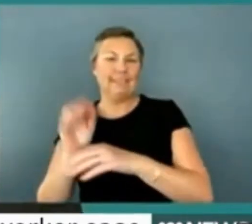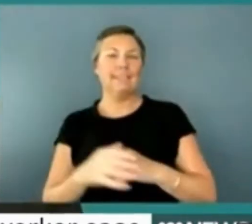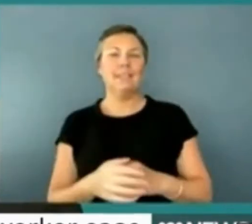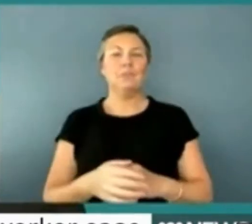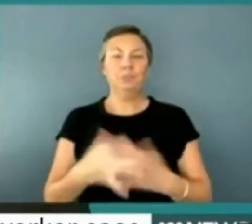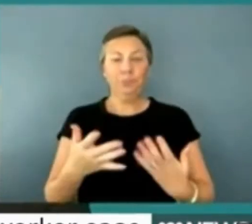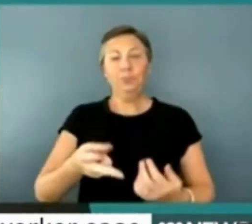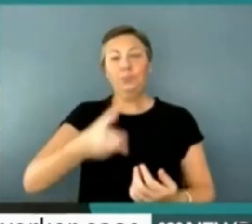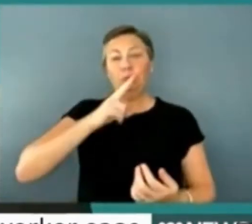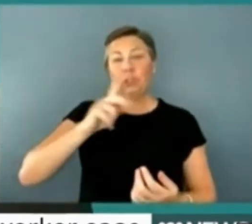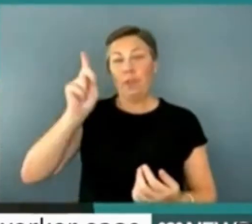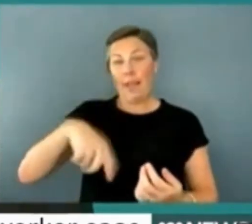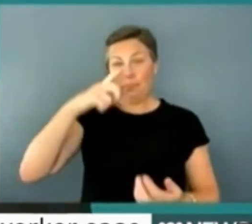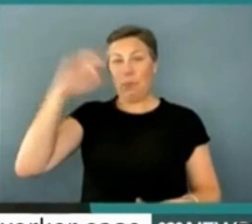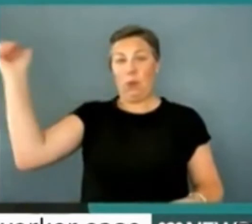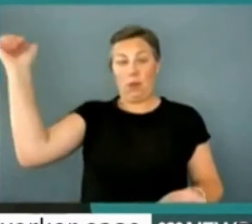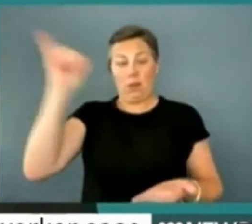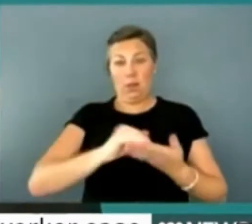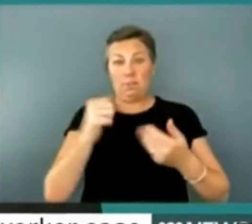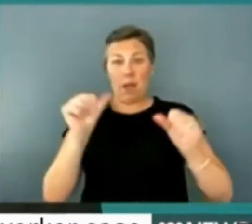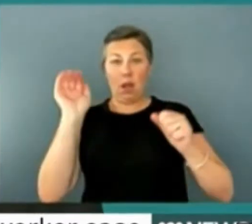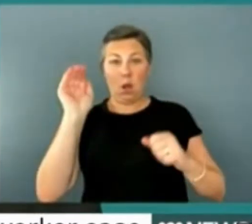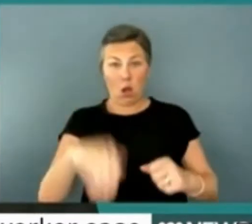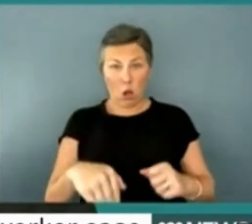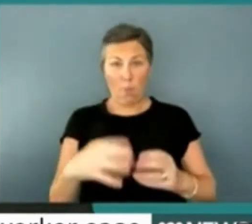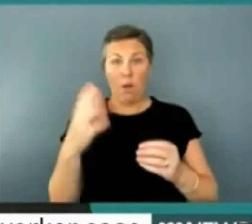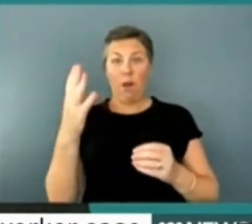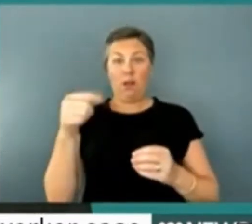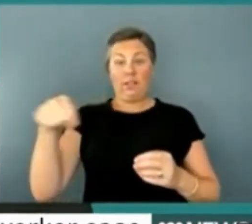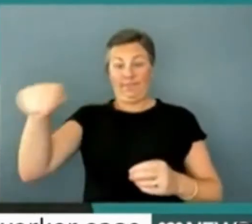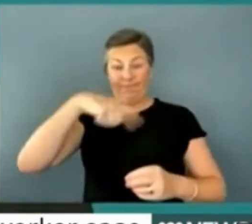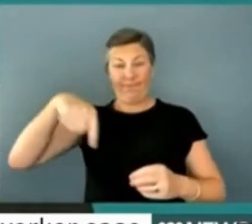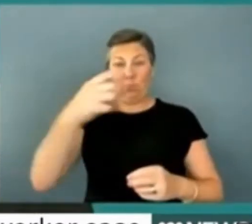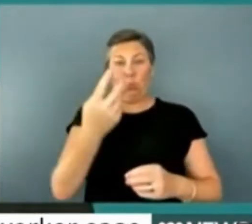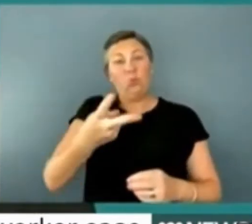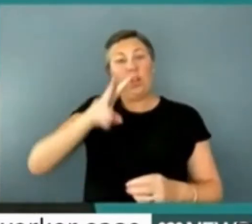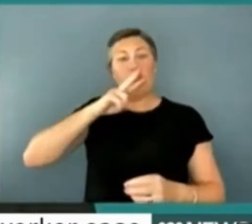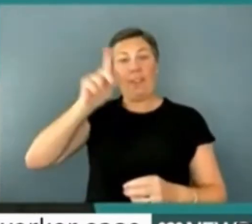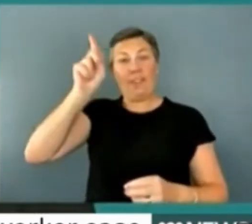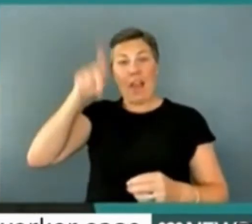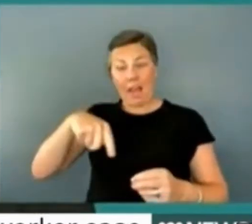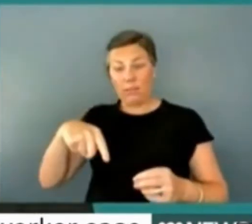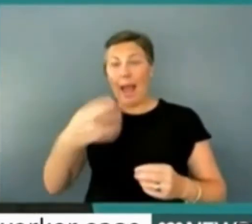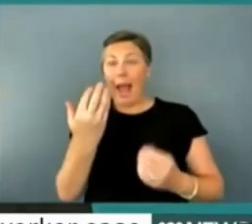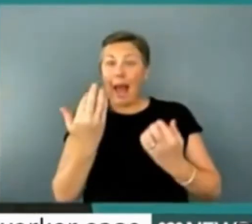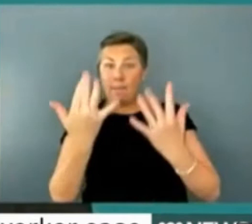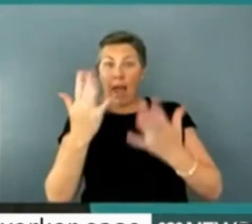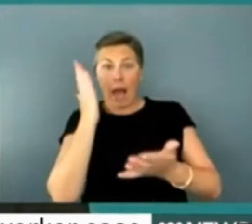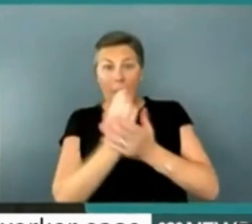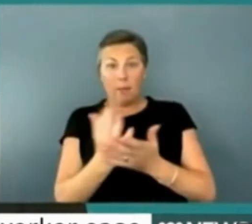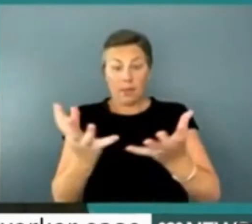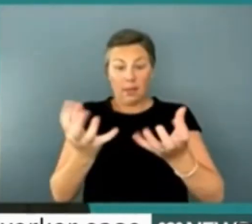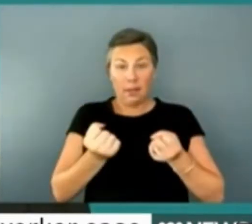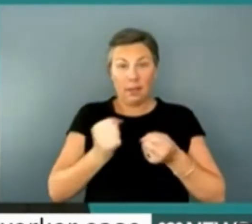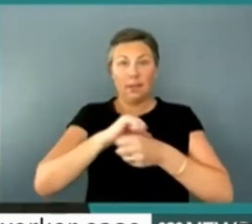Almost 2,500 cases have been diagnosed in hotel quarantine, and we have 4 cases that